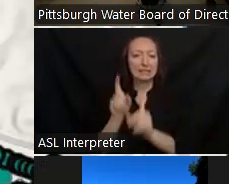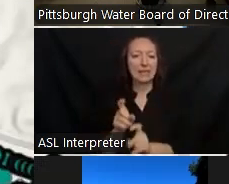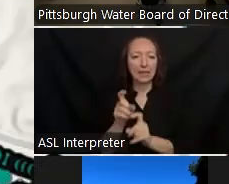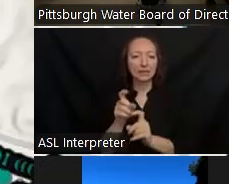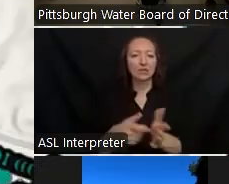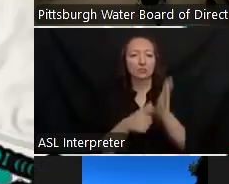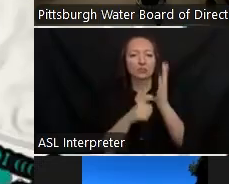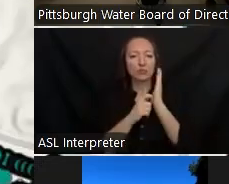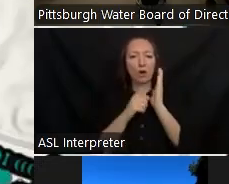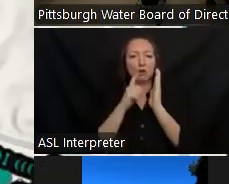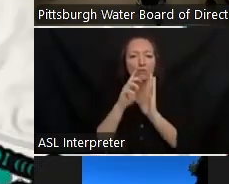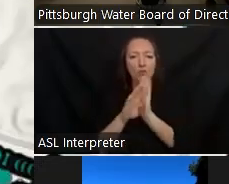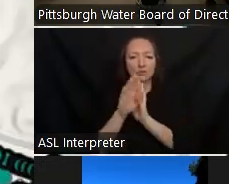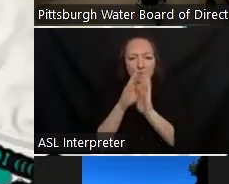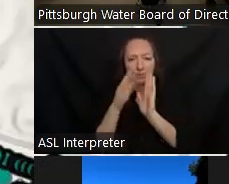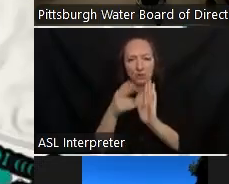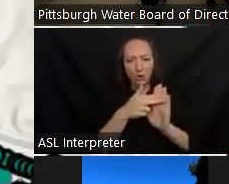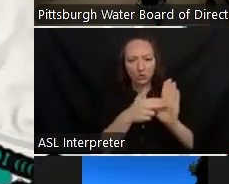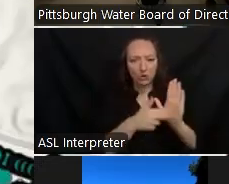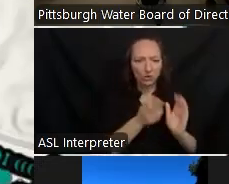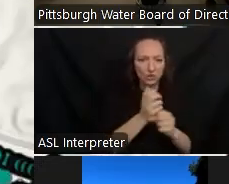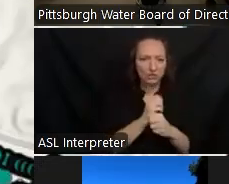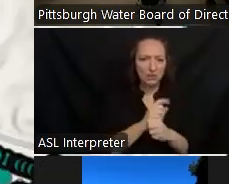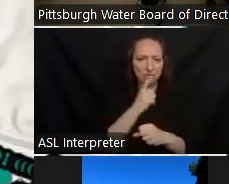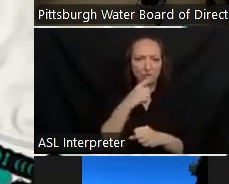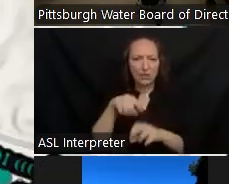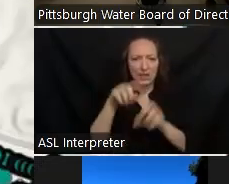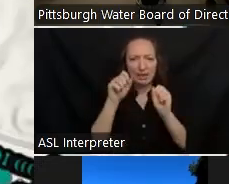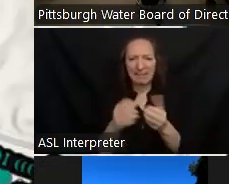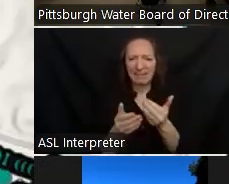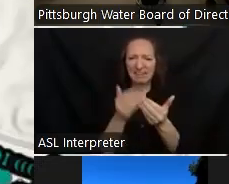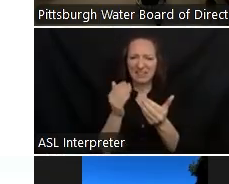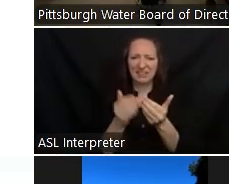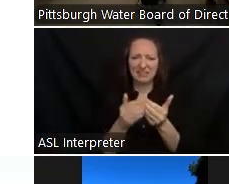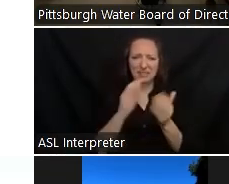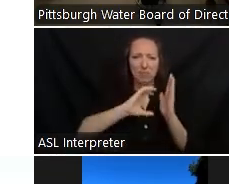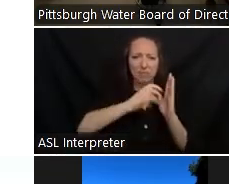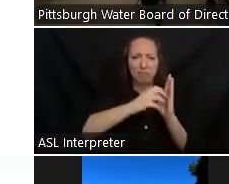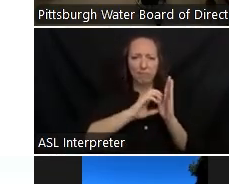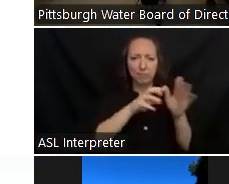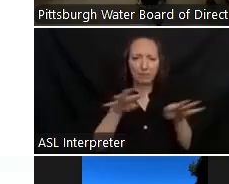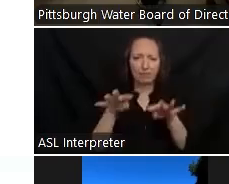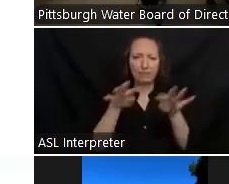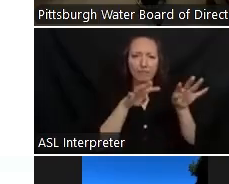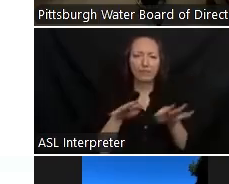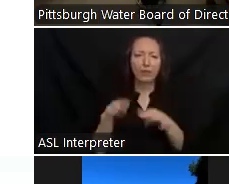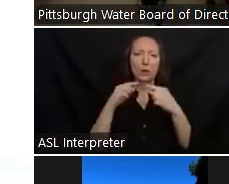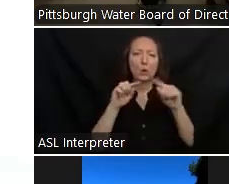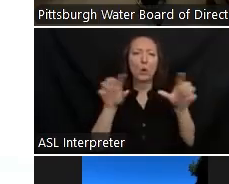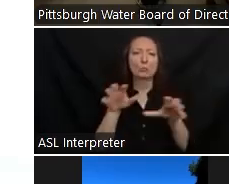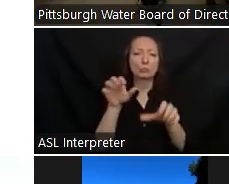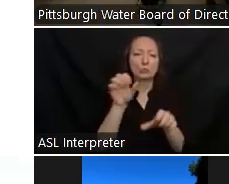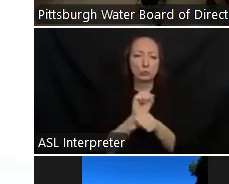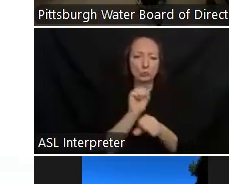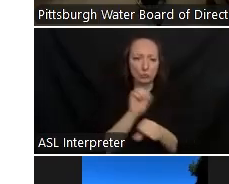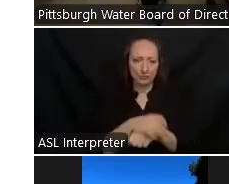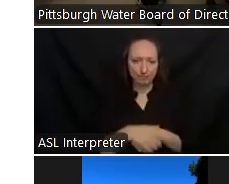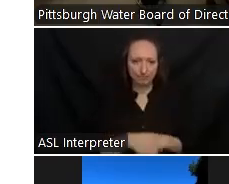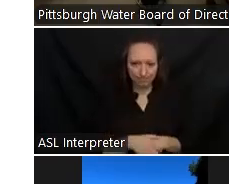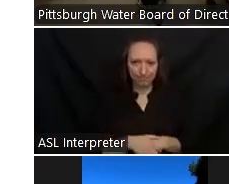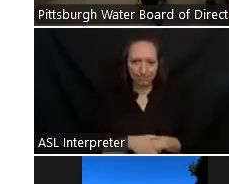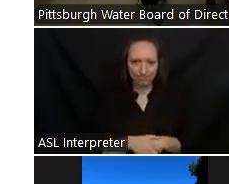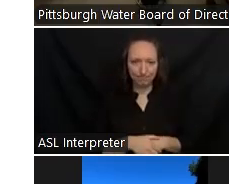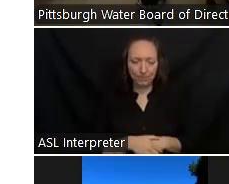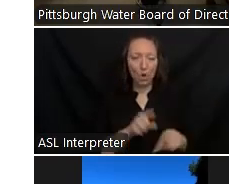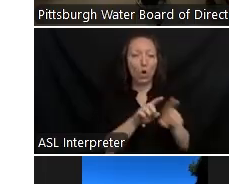fire flows where they're doing their work. To help maintain water quality, we also, though, use our hydrants